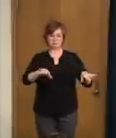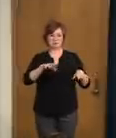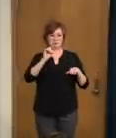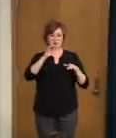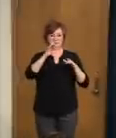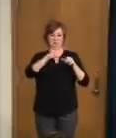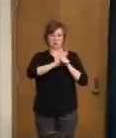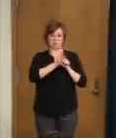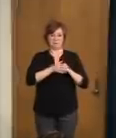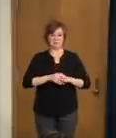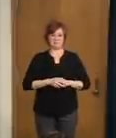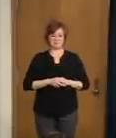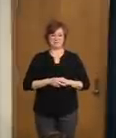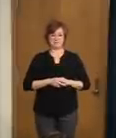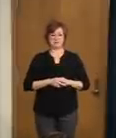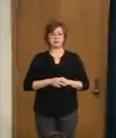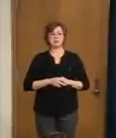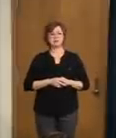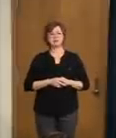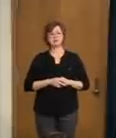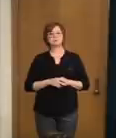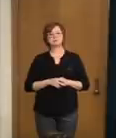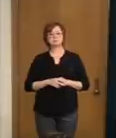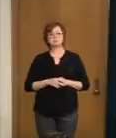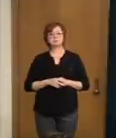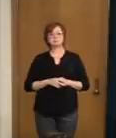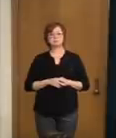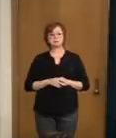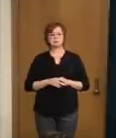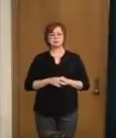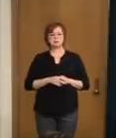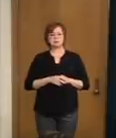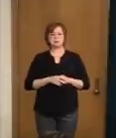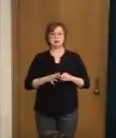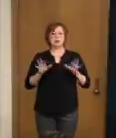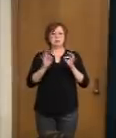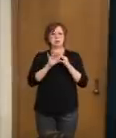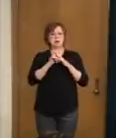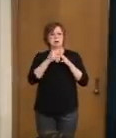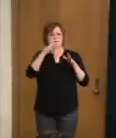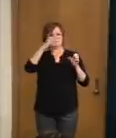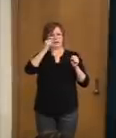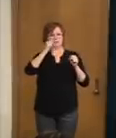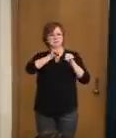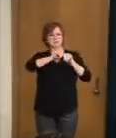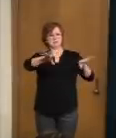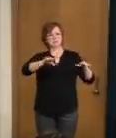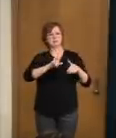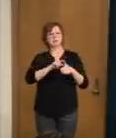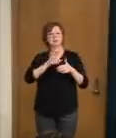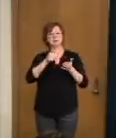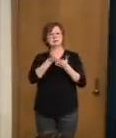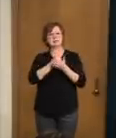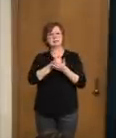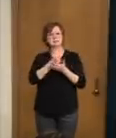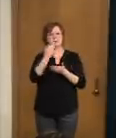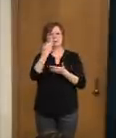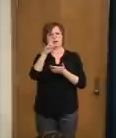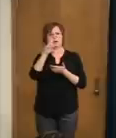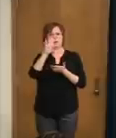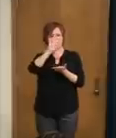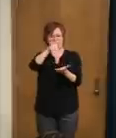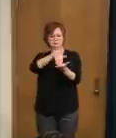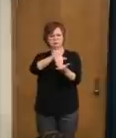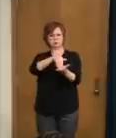this strategy to deliver vaccines quickly include a hub model. We are establishing distribution